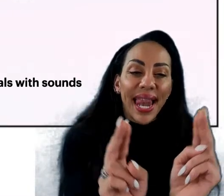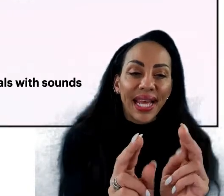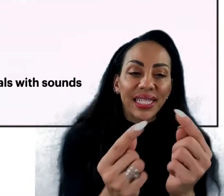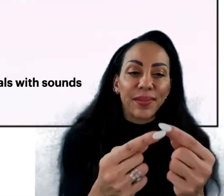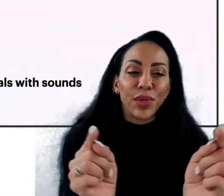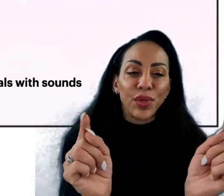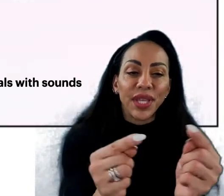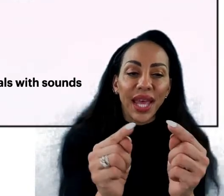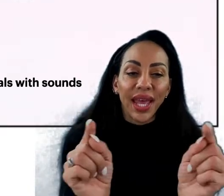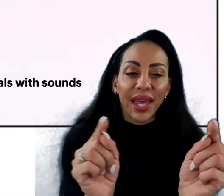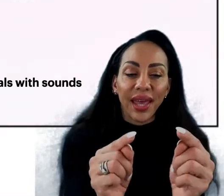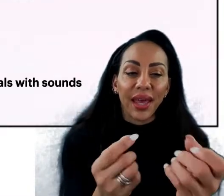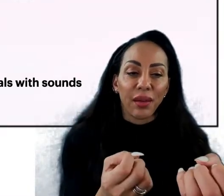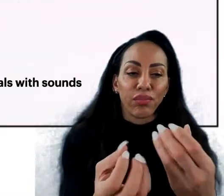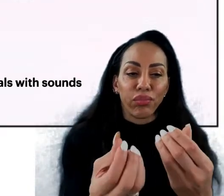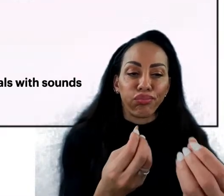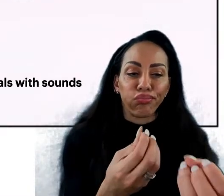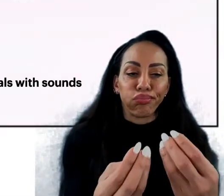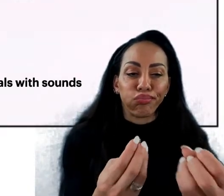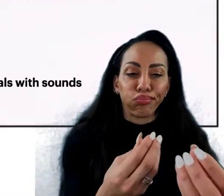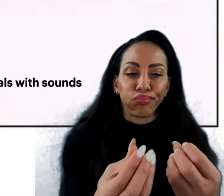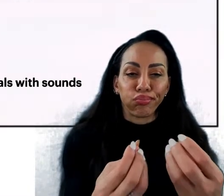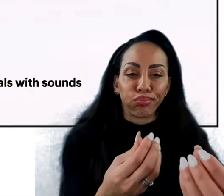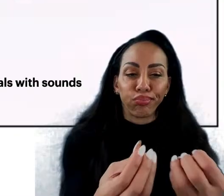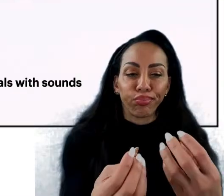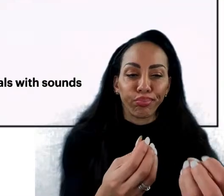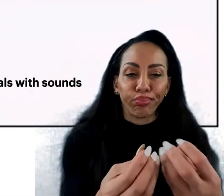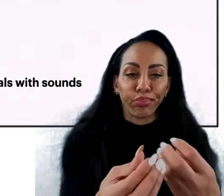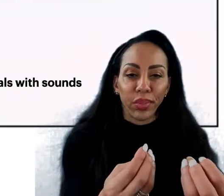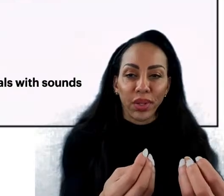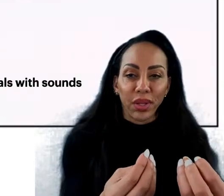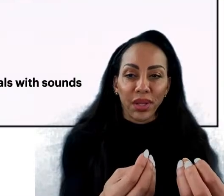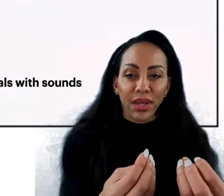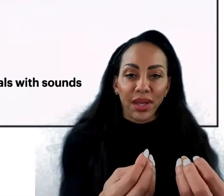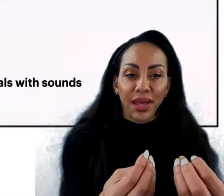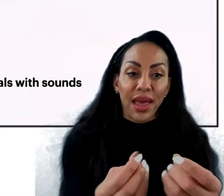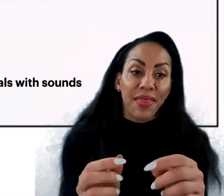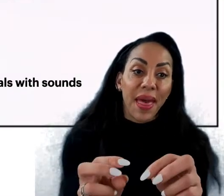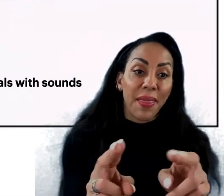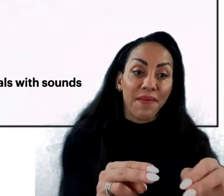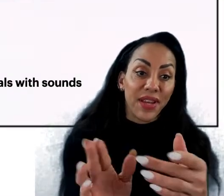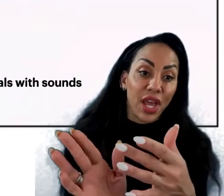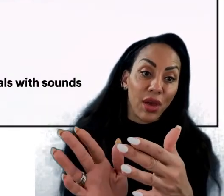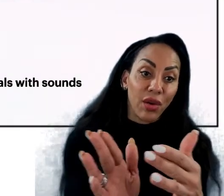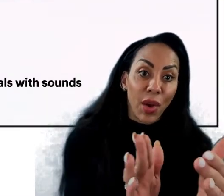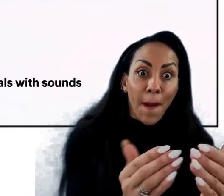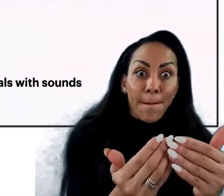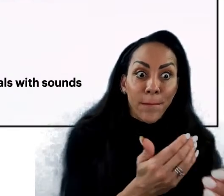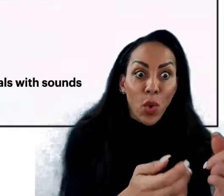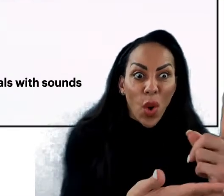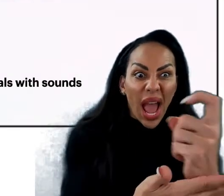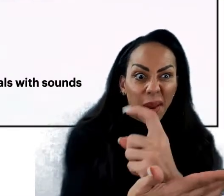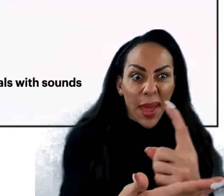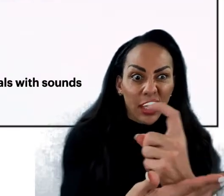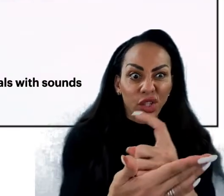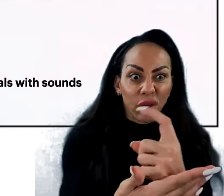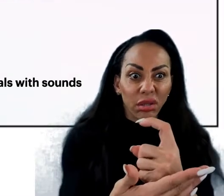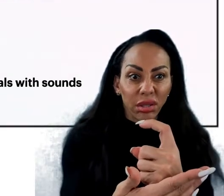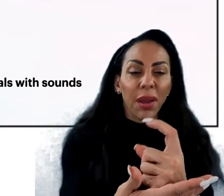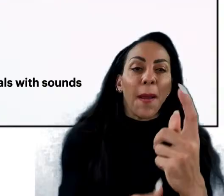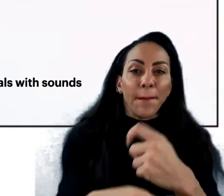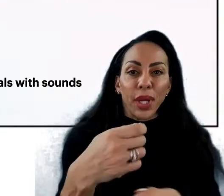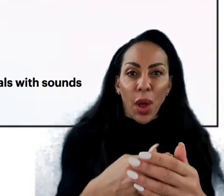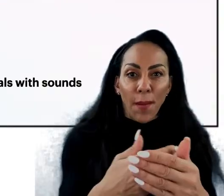video, there's an example of how it works if you add a lot more animation to the scene and you get a more responsive